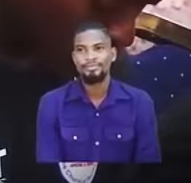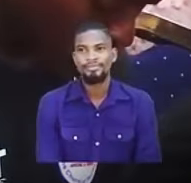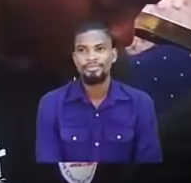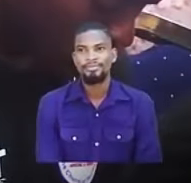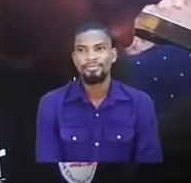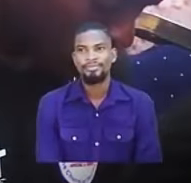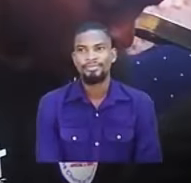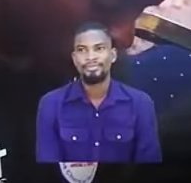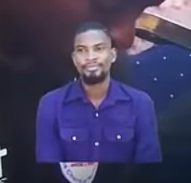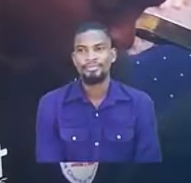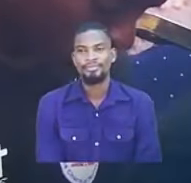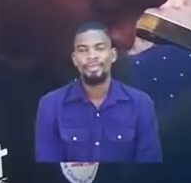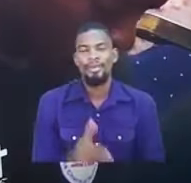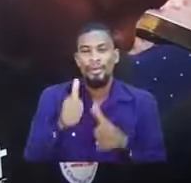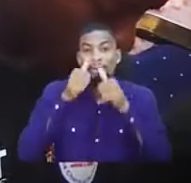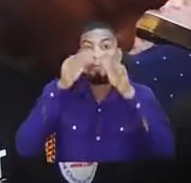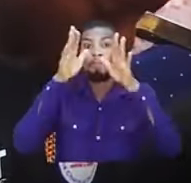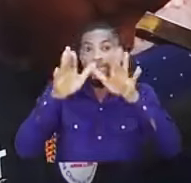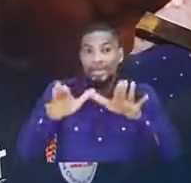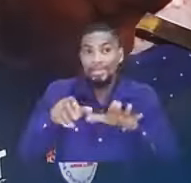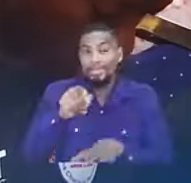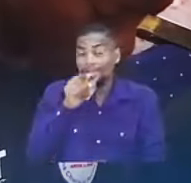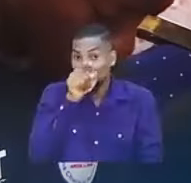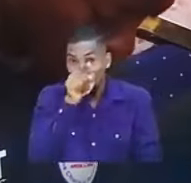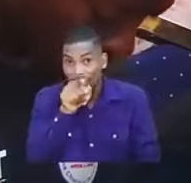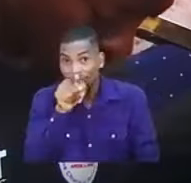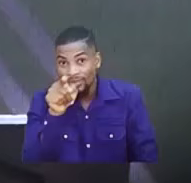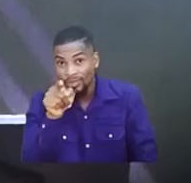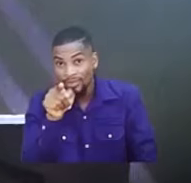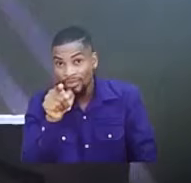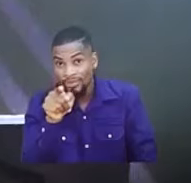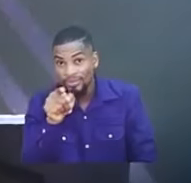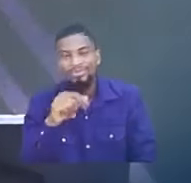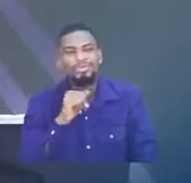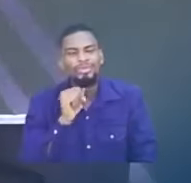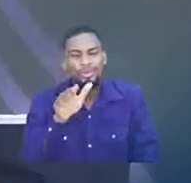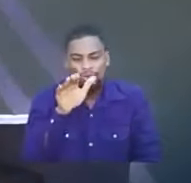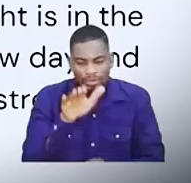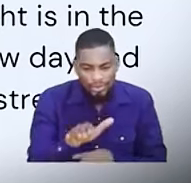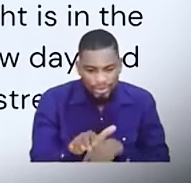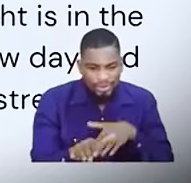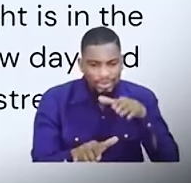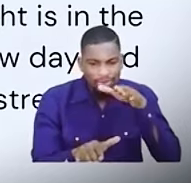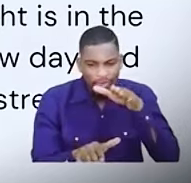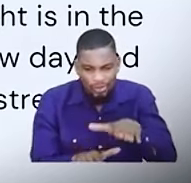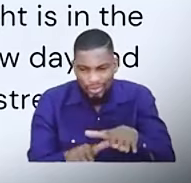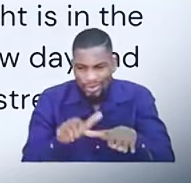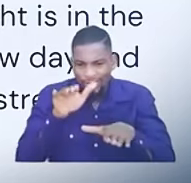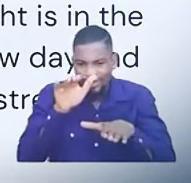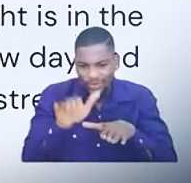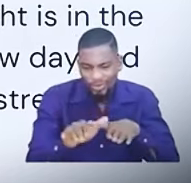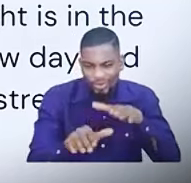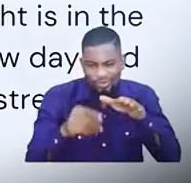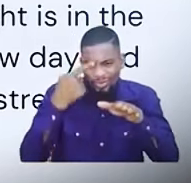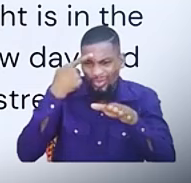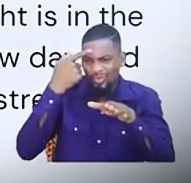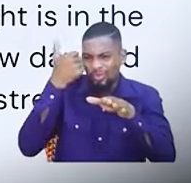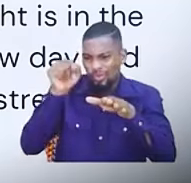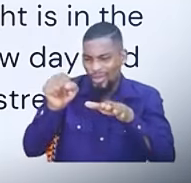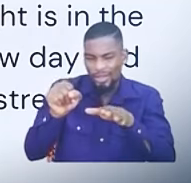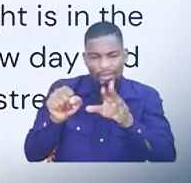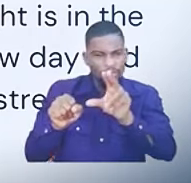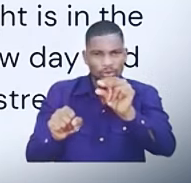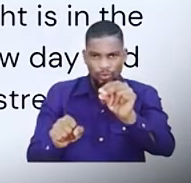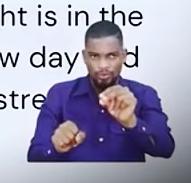1. Blessed is the one who does not walk in step with the wicked,